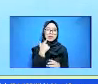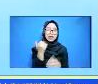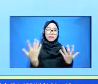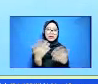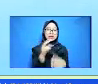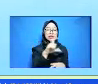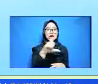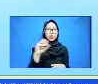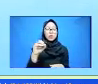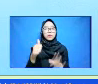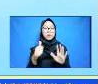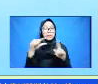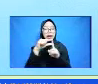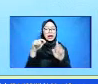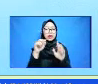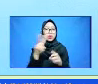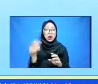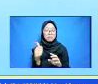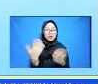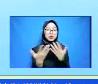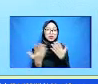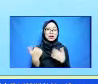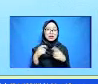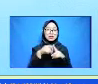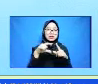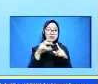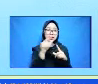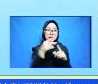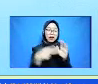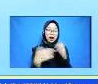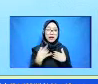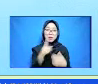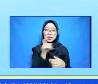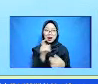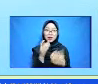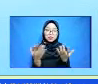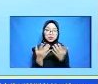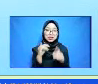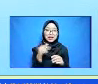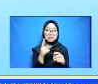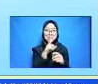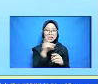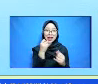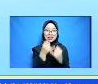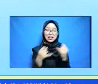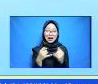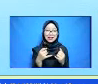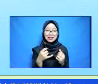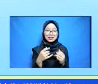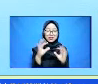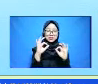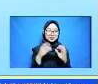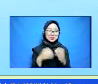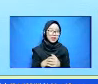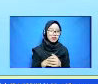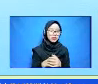up our little panel today. Yes, that's correct. But before we move on to that, may I ask 1 second, or